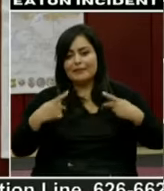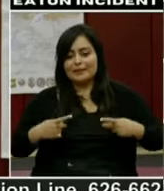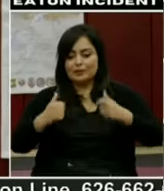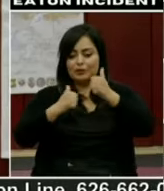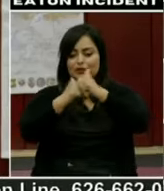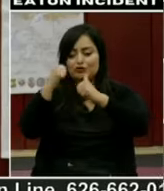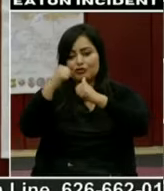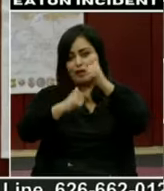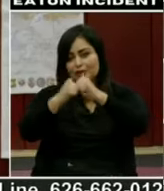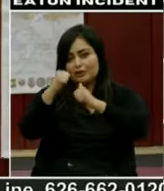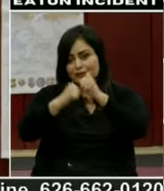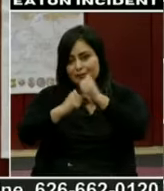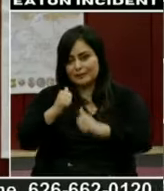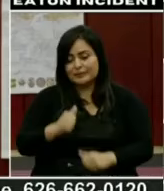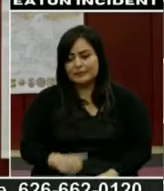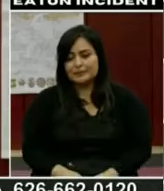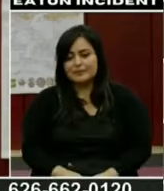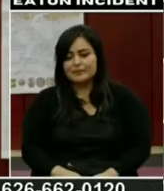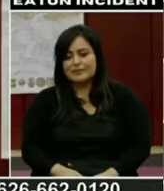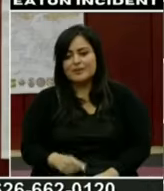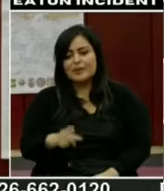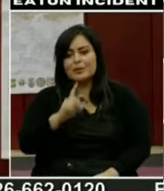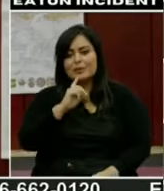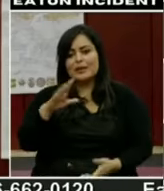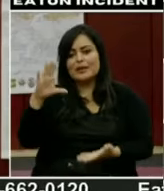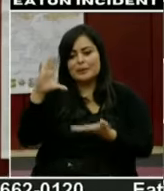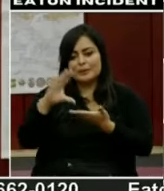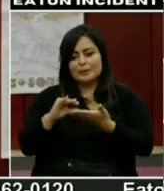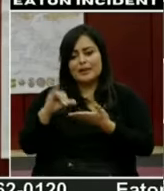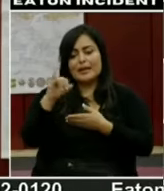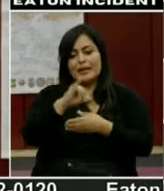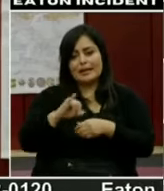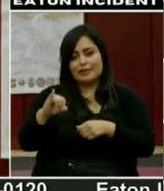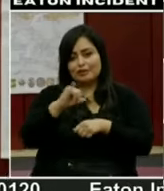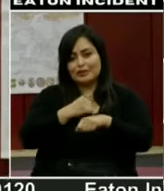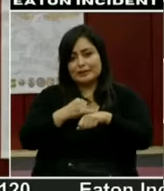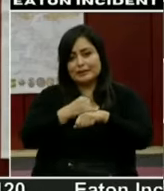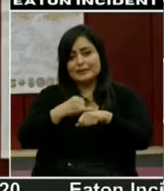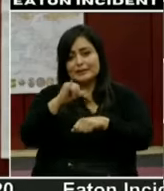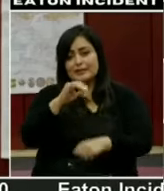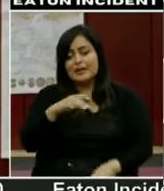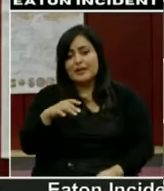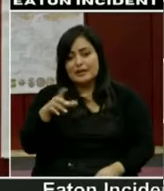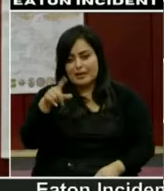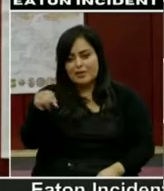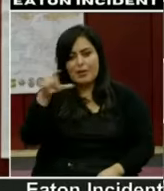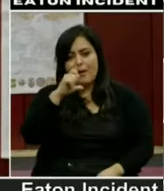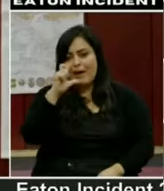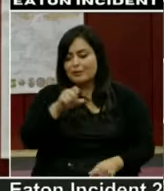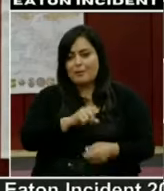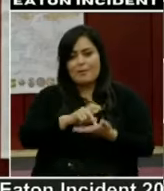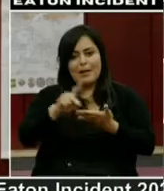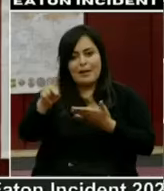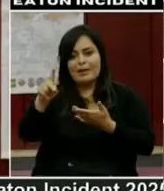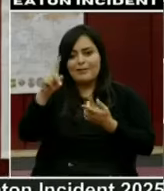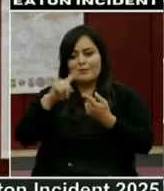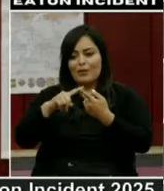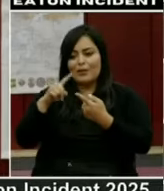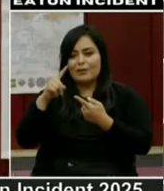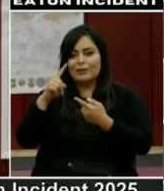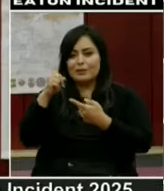structures. And they are very low interest loans where you don't have to pay within a year. They also